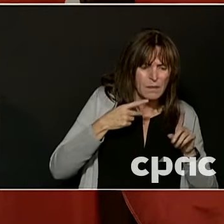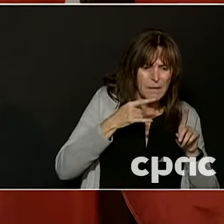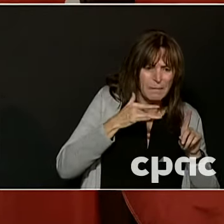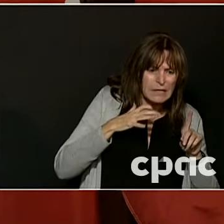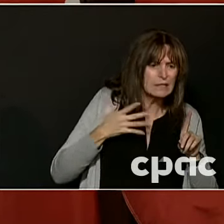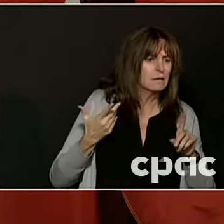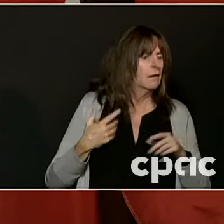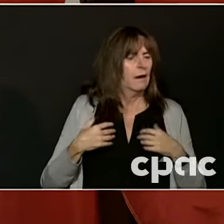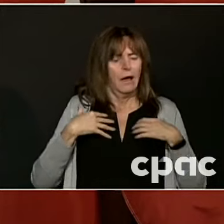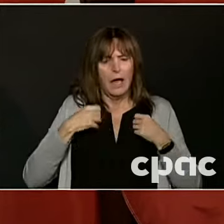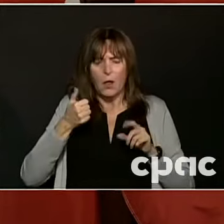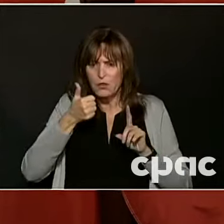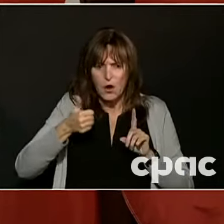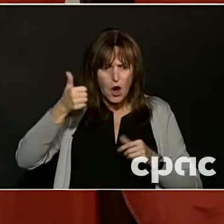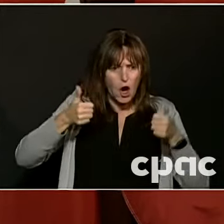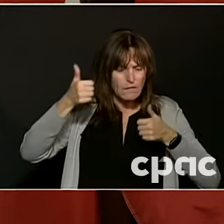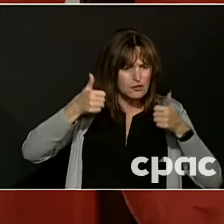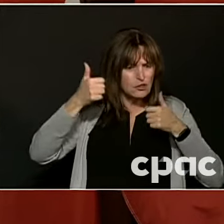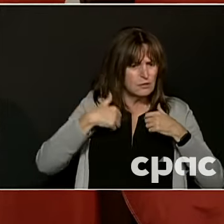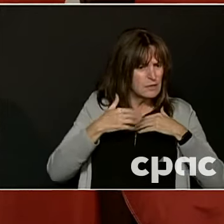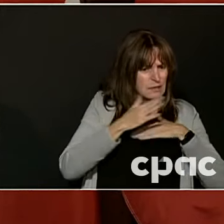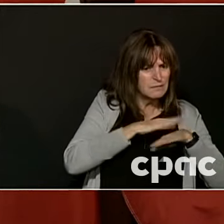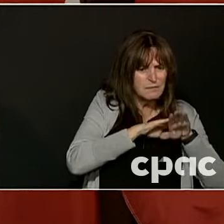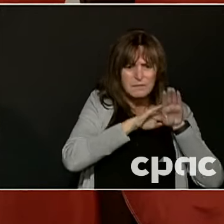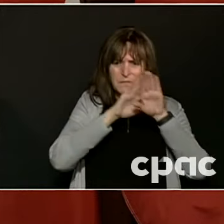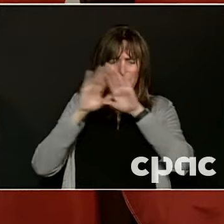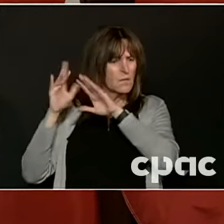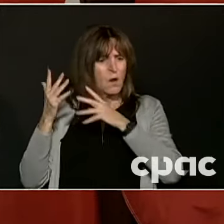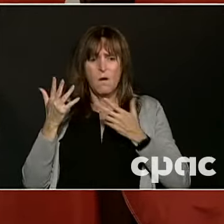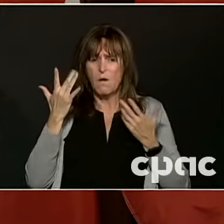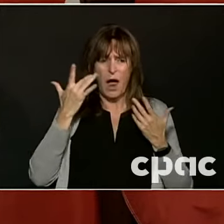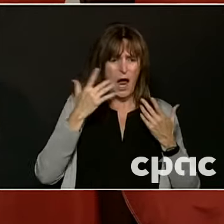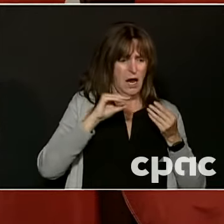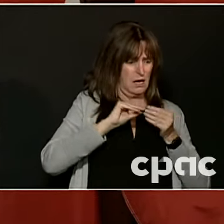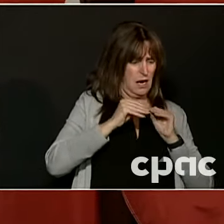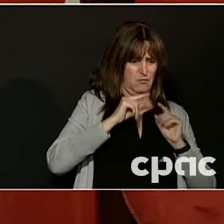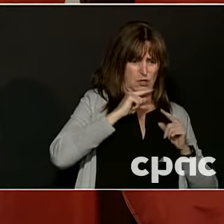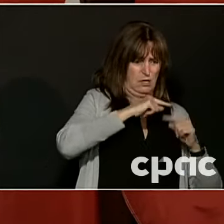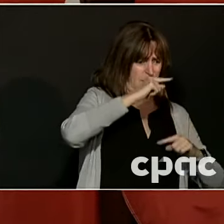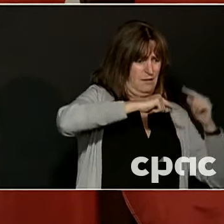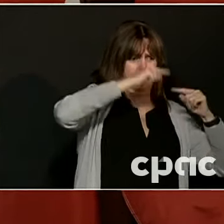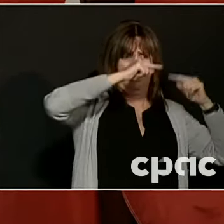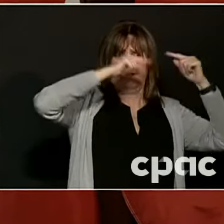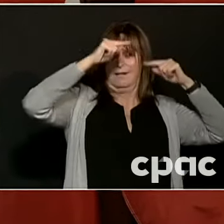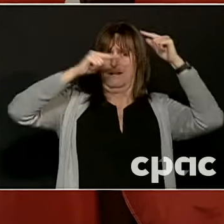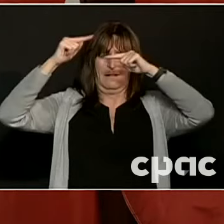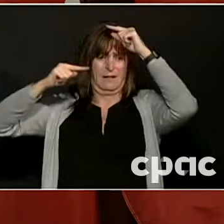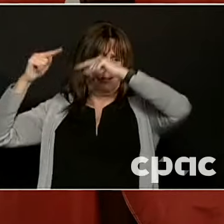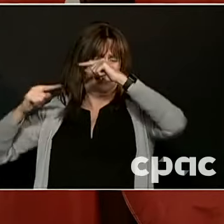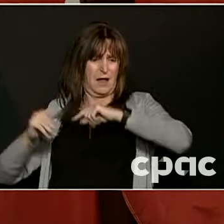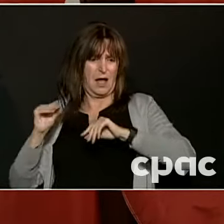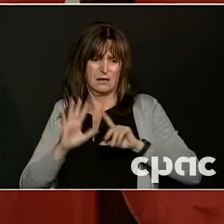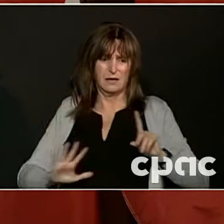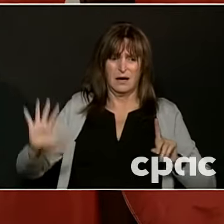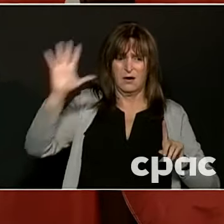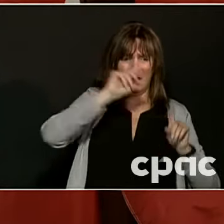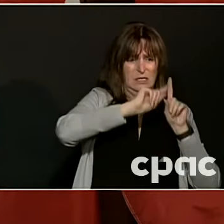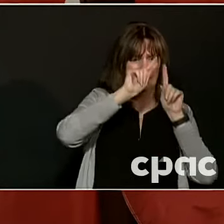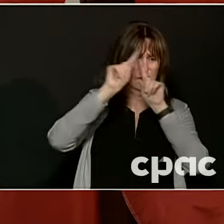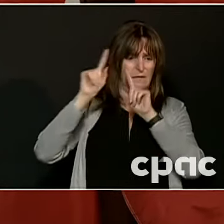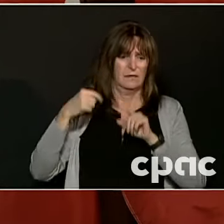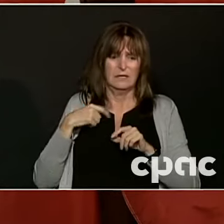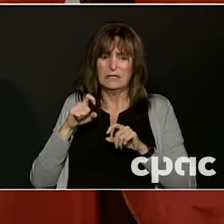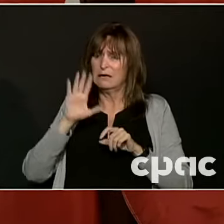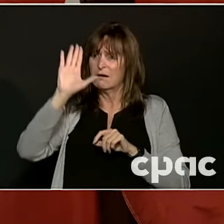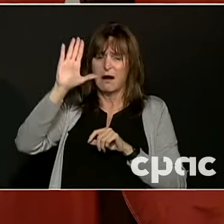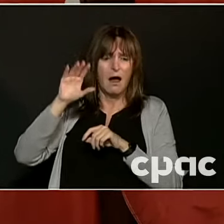wide and variation level, we need the medical officer of health to weigh in and say what do they feel is in their area, and where would they